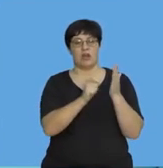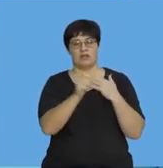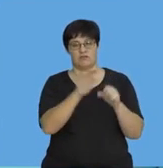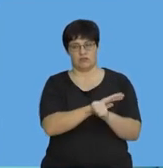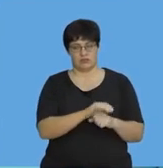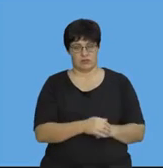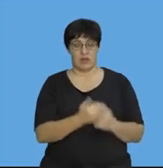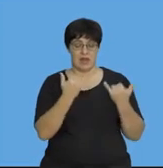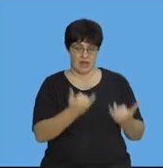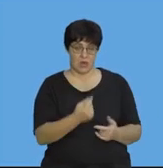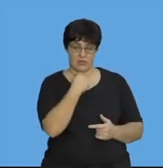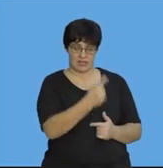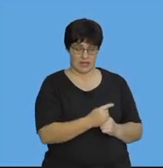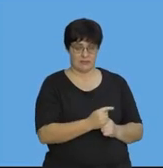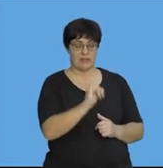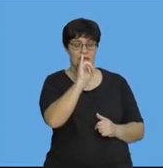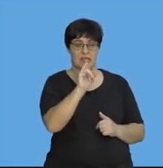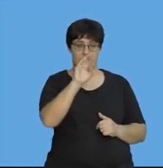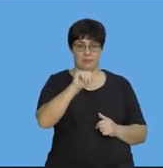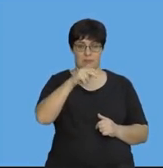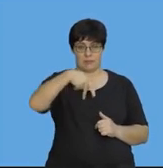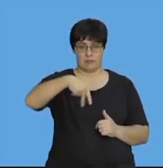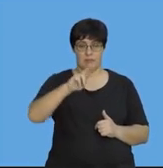go impulse